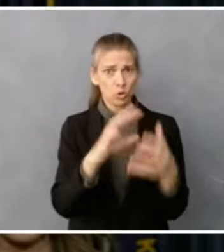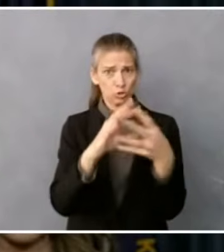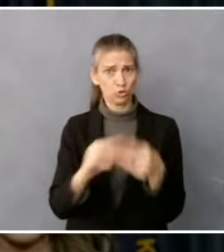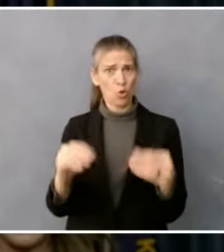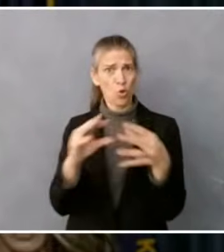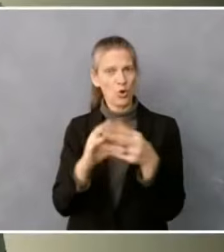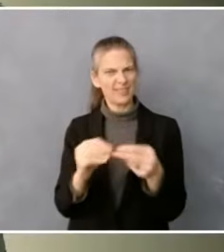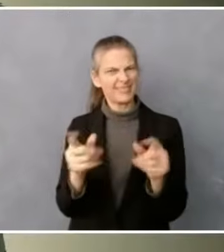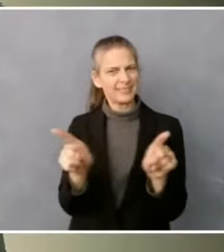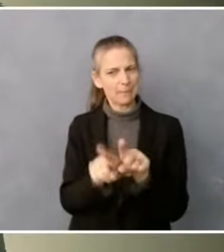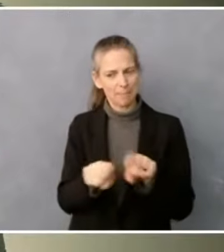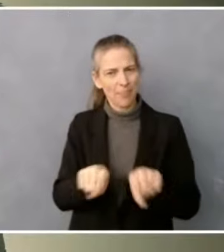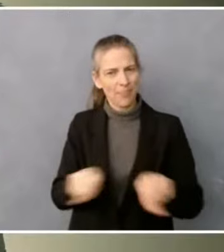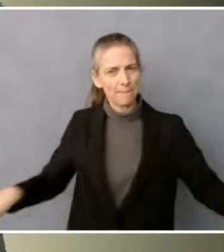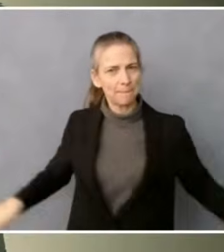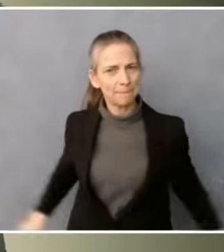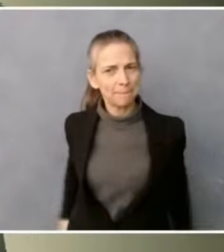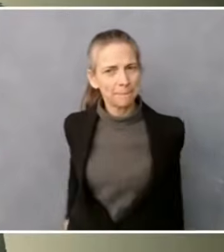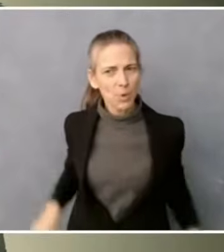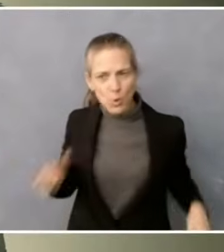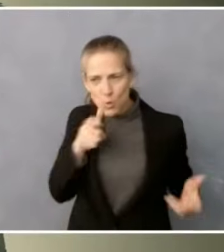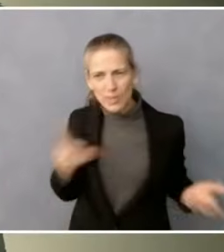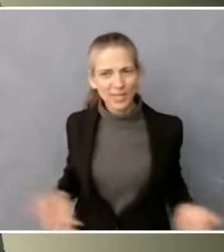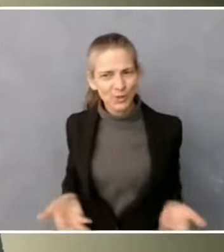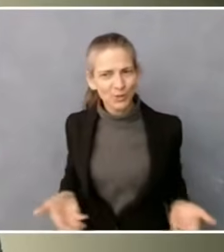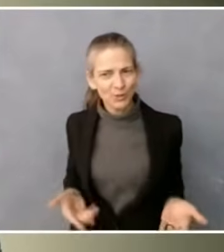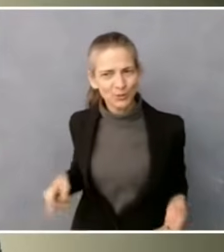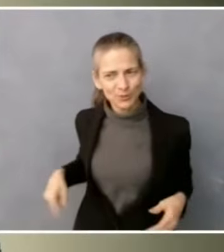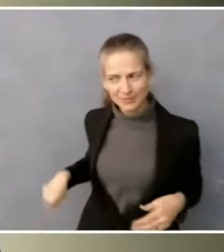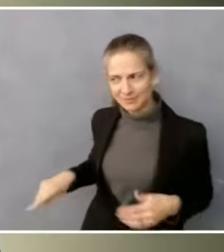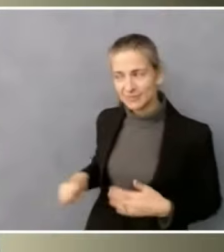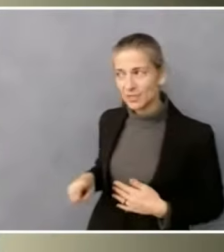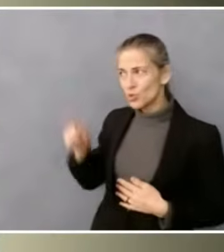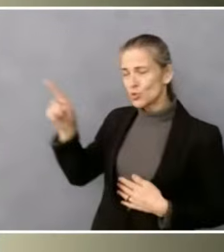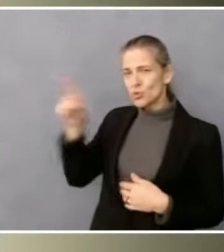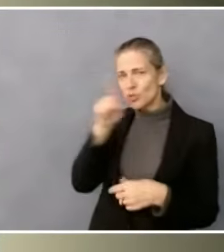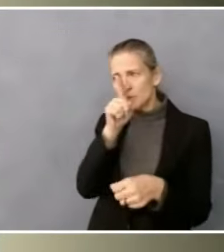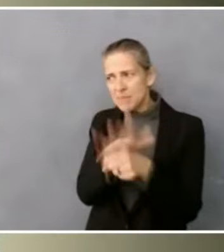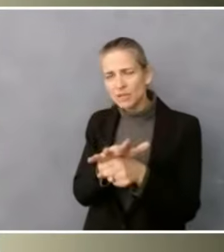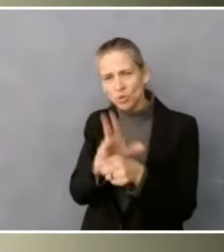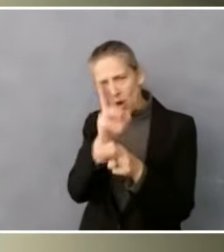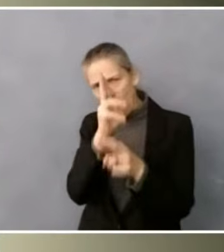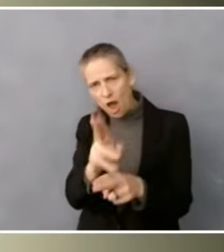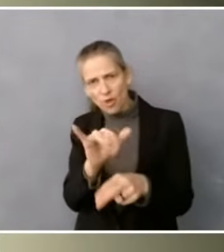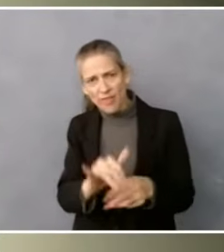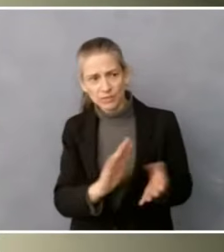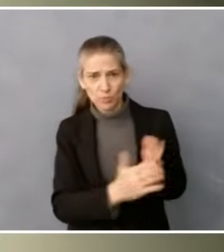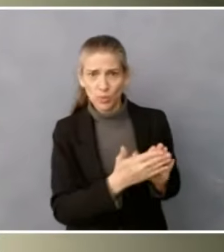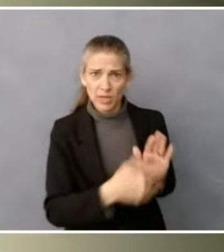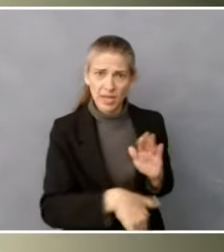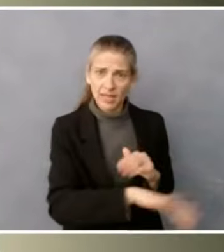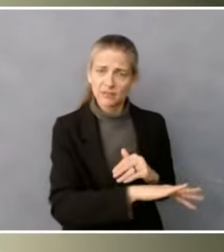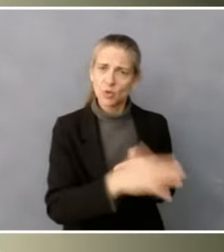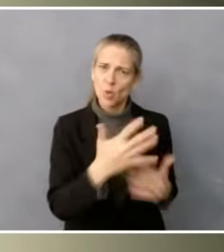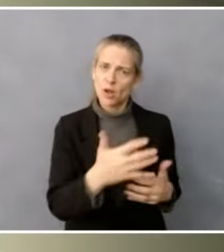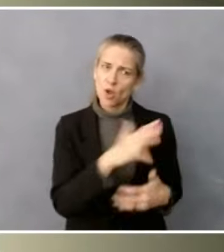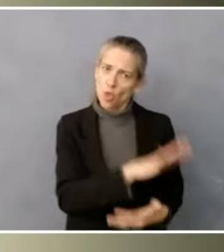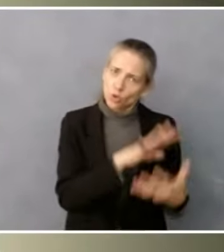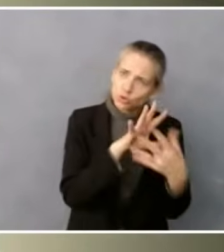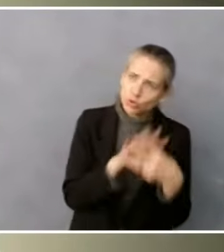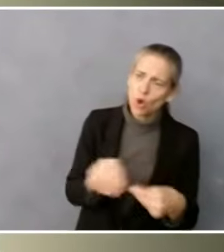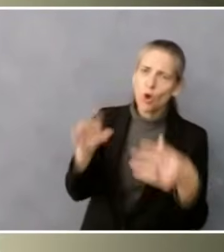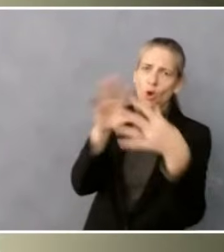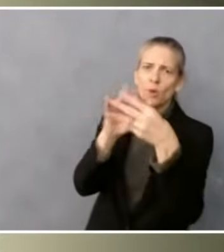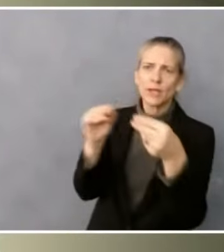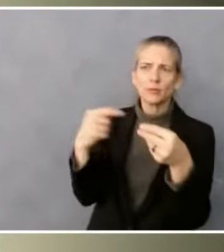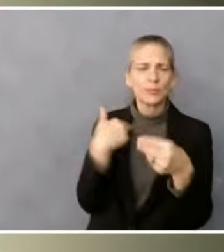today, and your commitment to honoring this community helps ensure those stories are seen and remembered. By